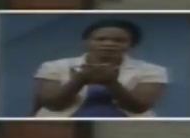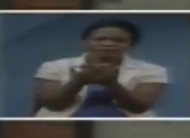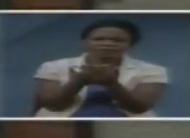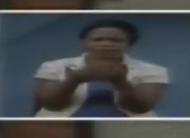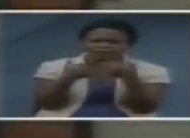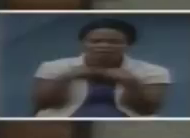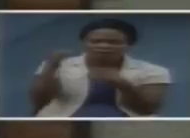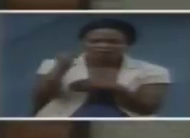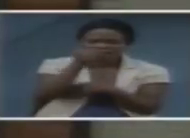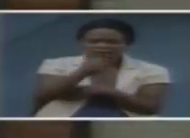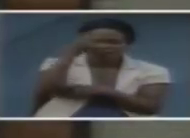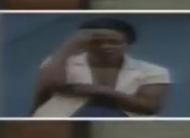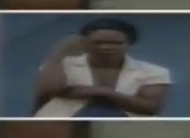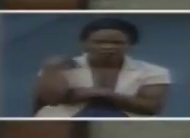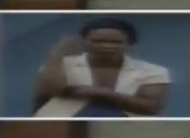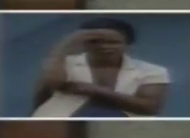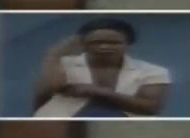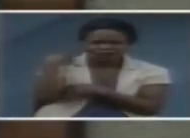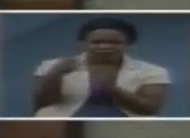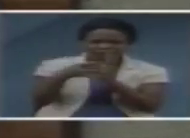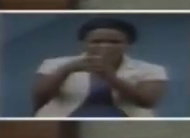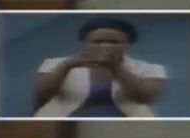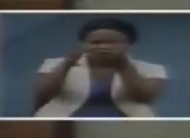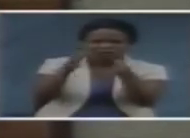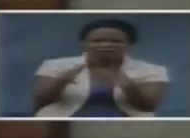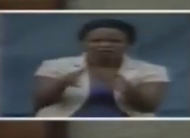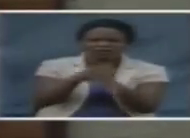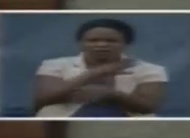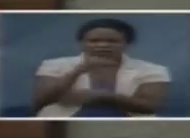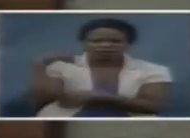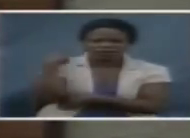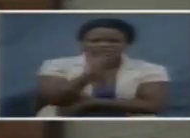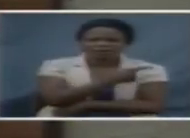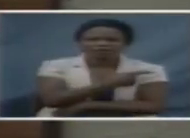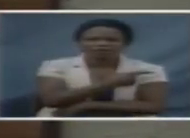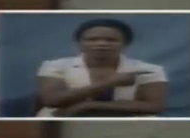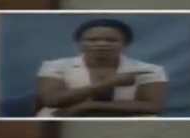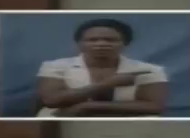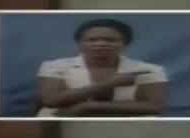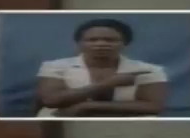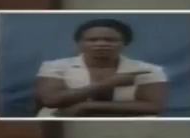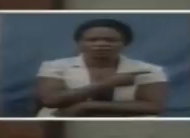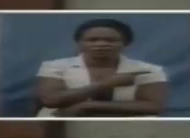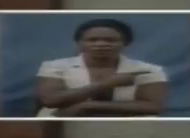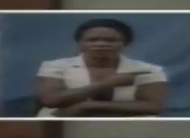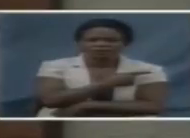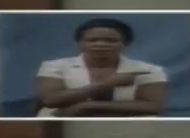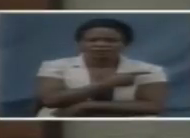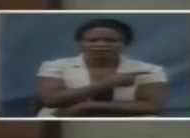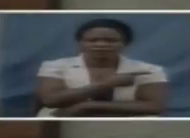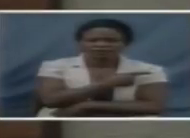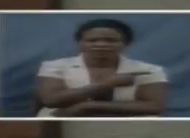has appointed the officers of leaders and parliaments for the